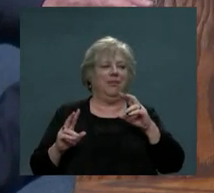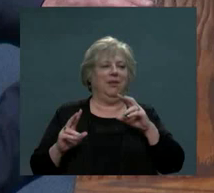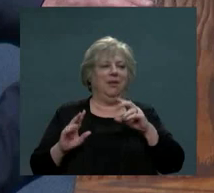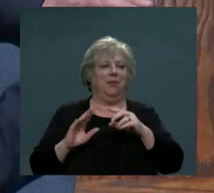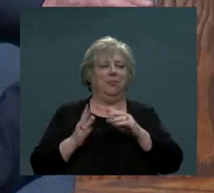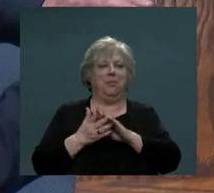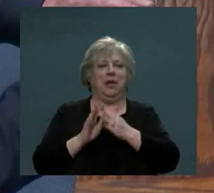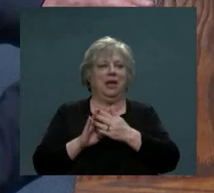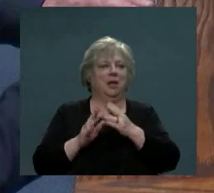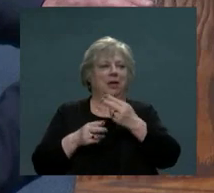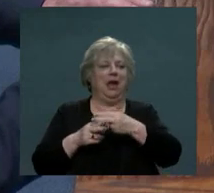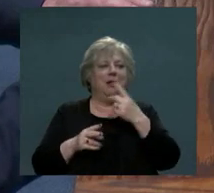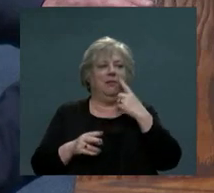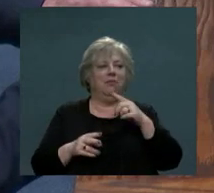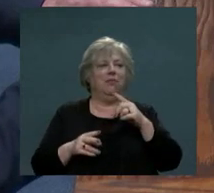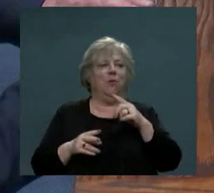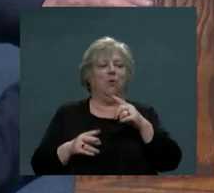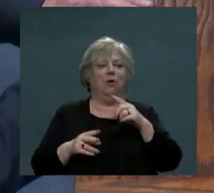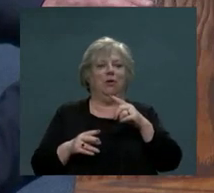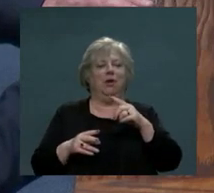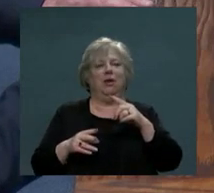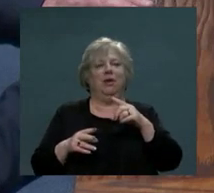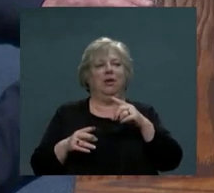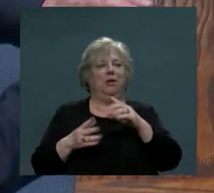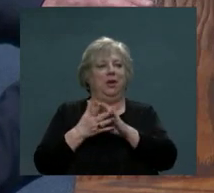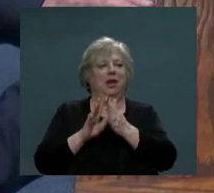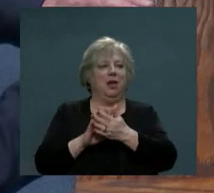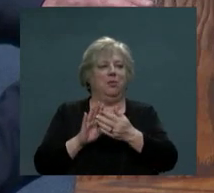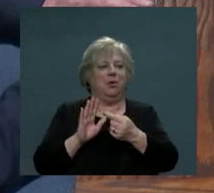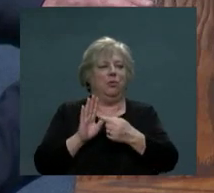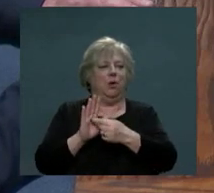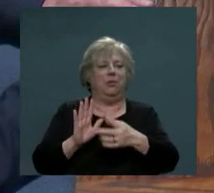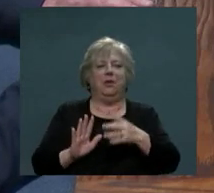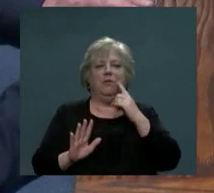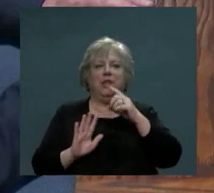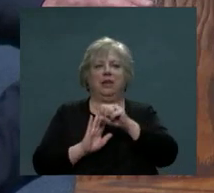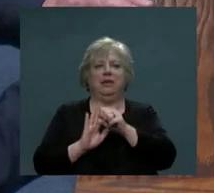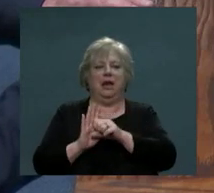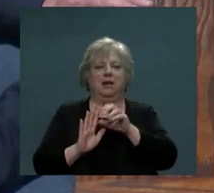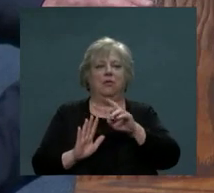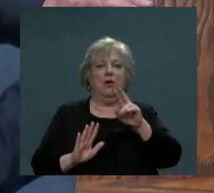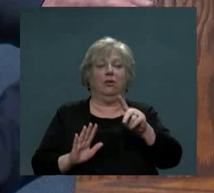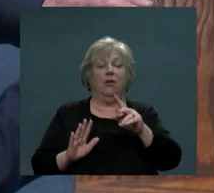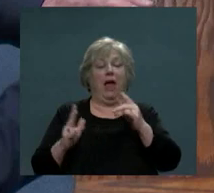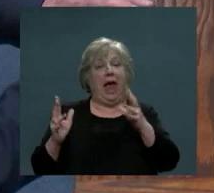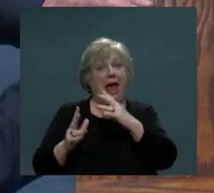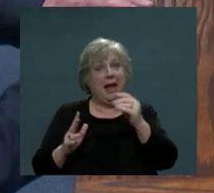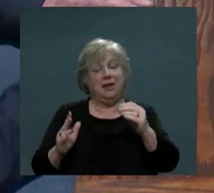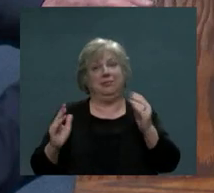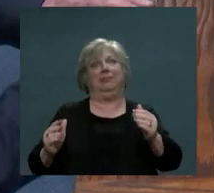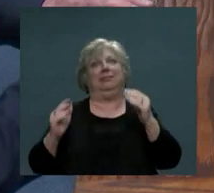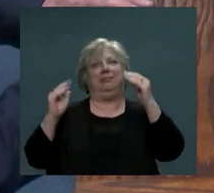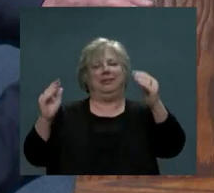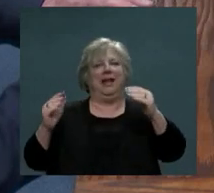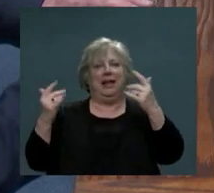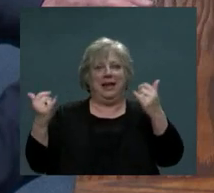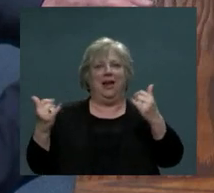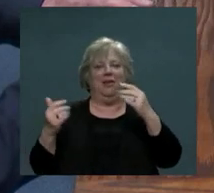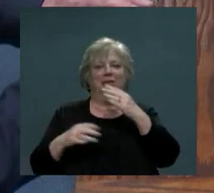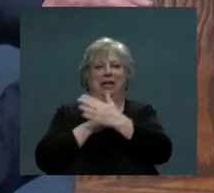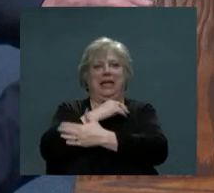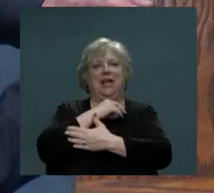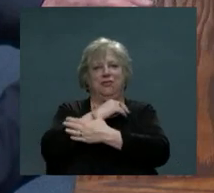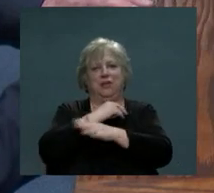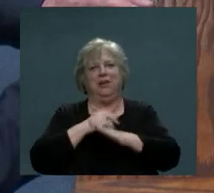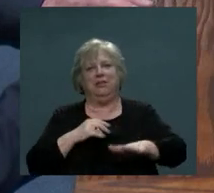state, but my name is now in the hat to make it for the country. So I hope that you guys keep me in your